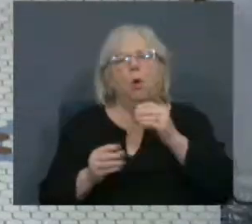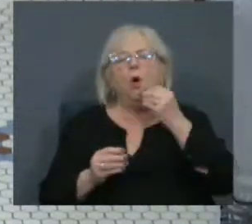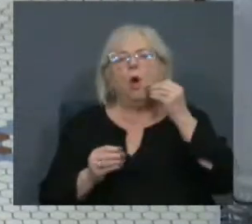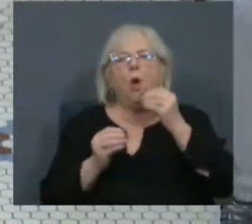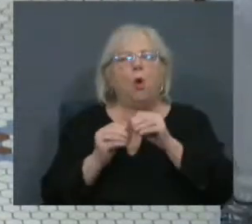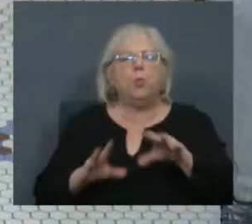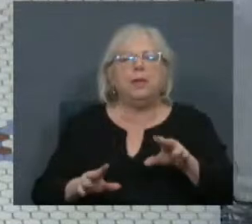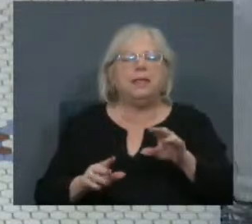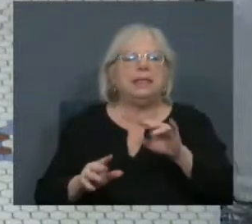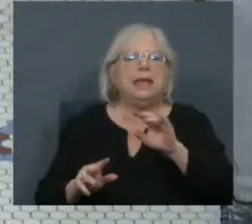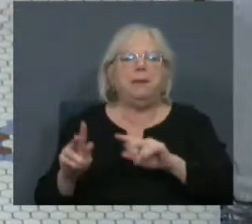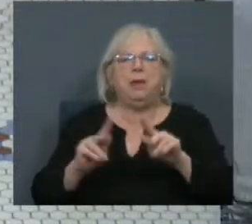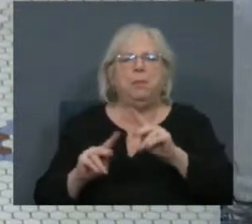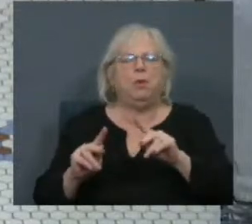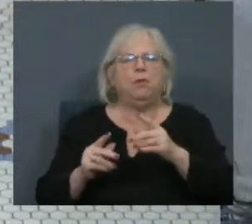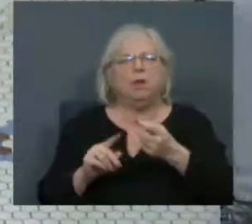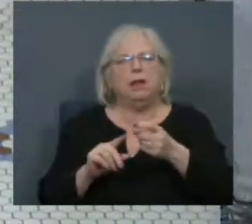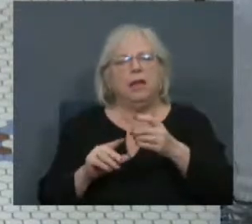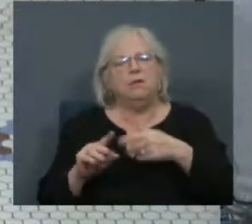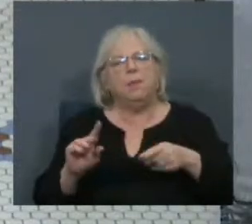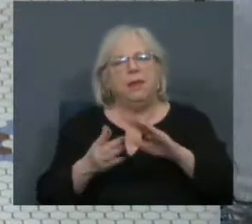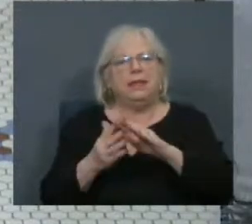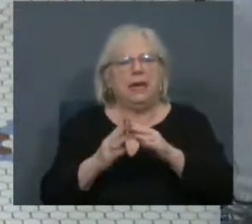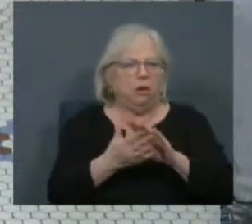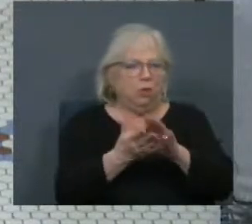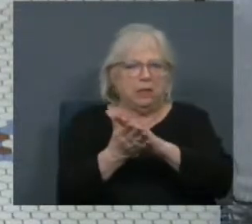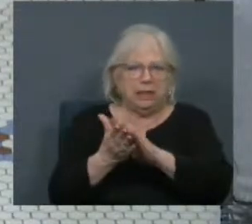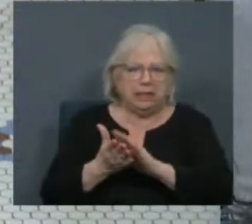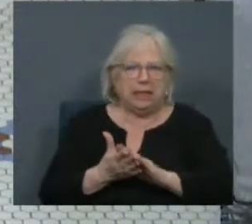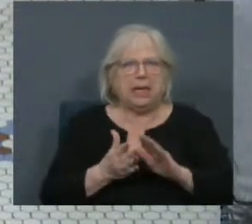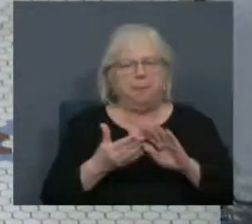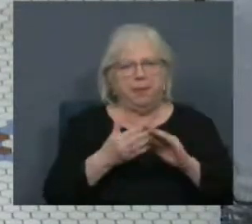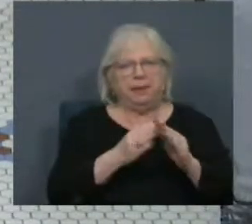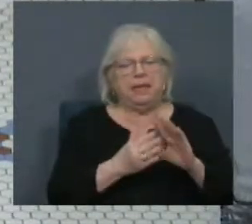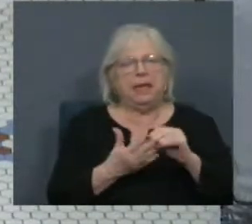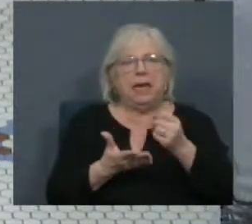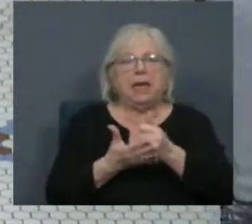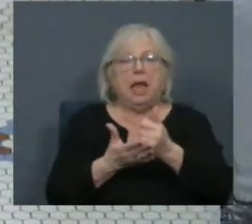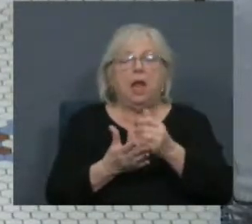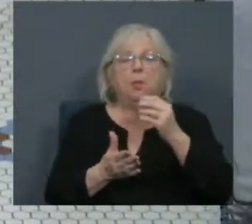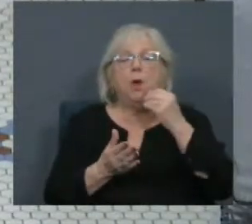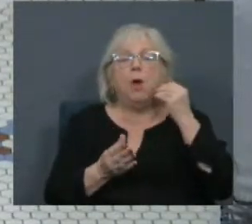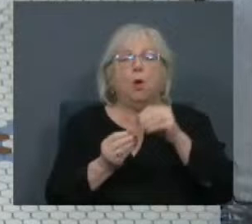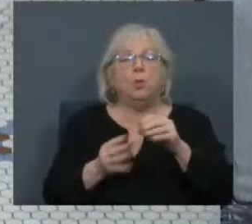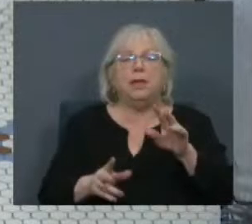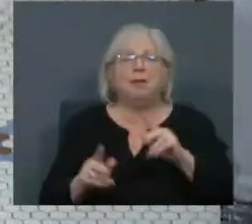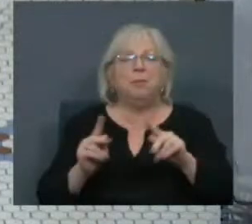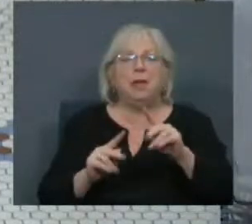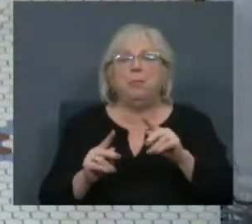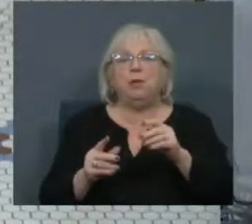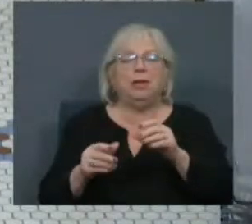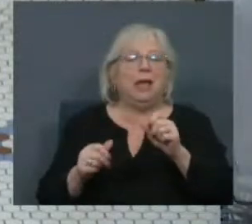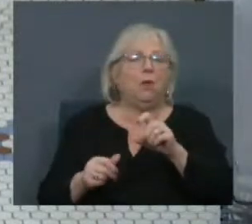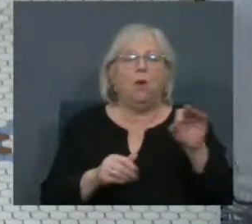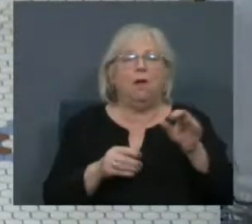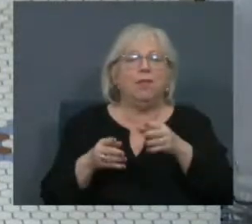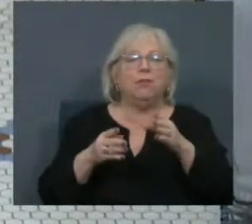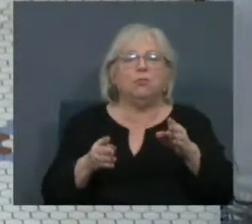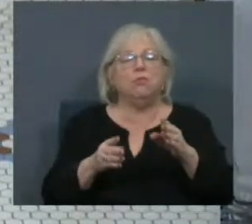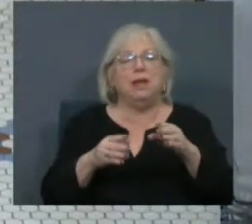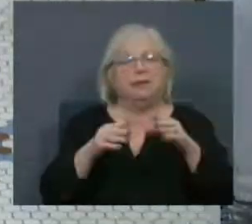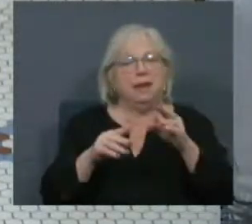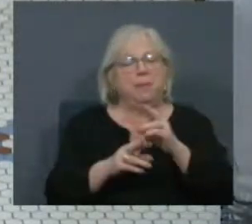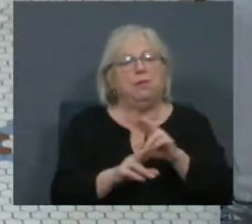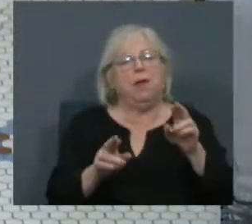in the city, to clean up aspects of the city, and then to help homeless individuals get off the streets, to be job and housing